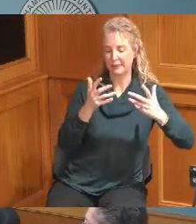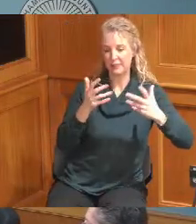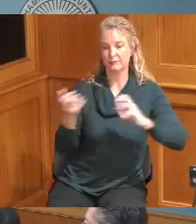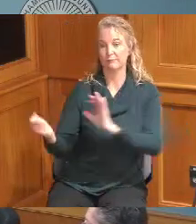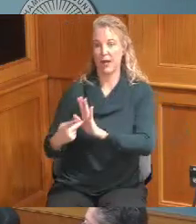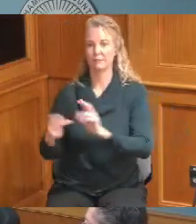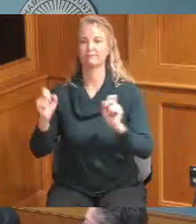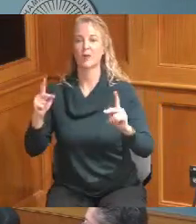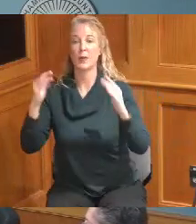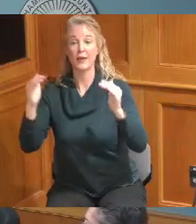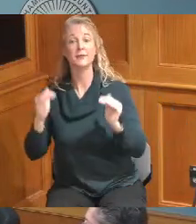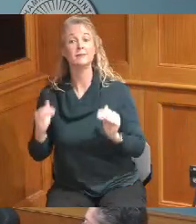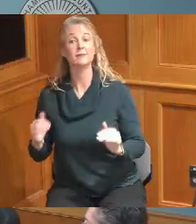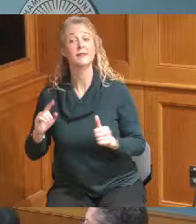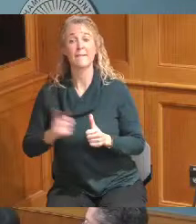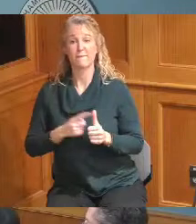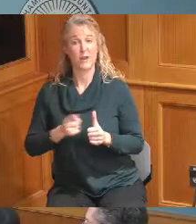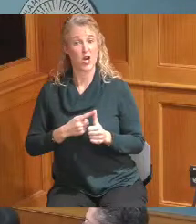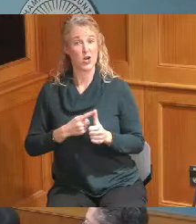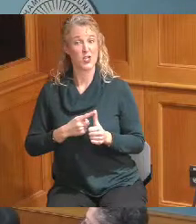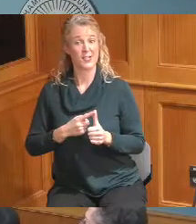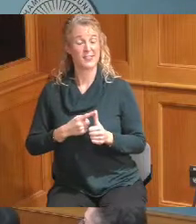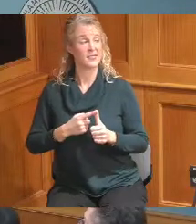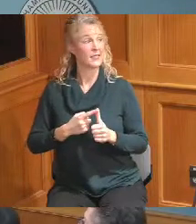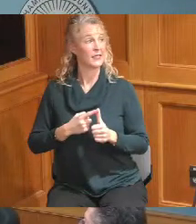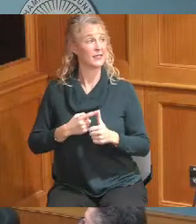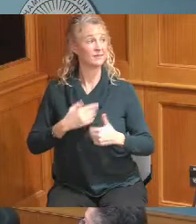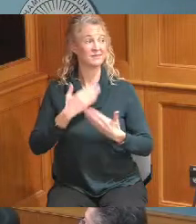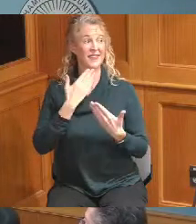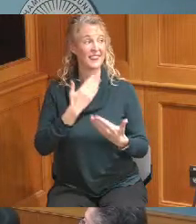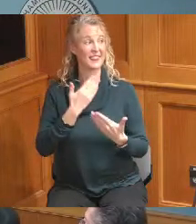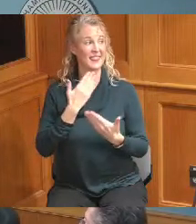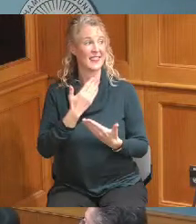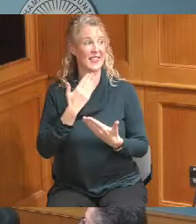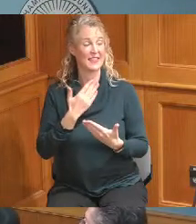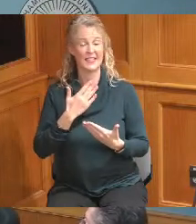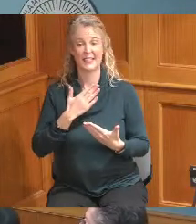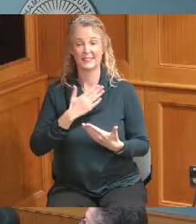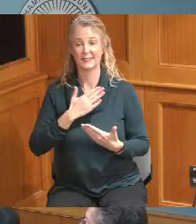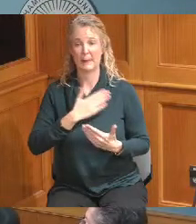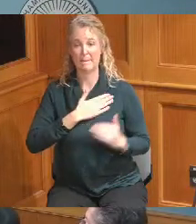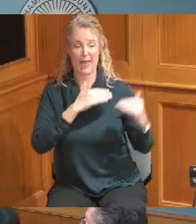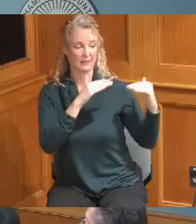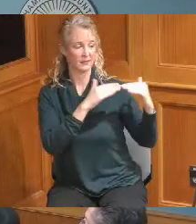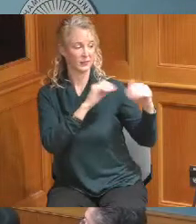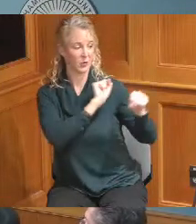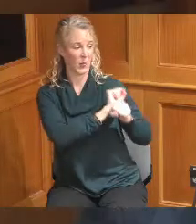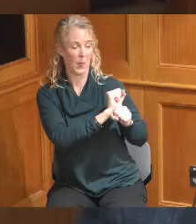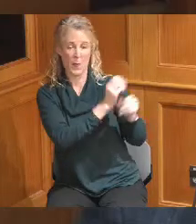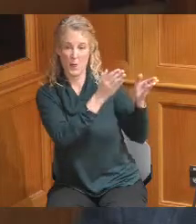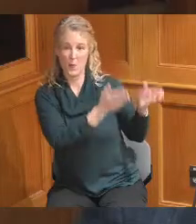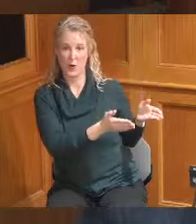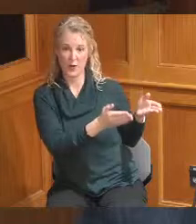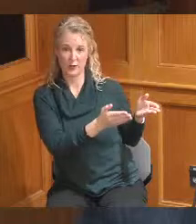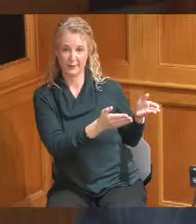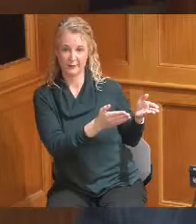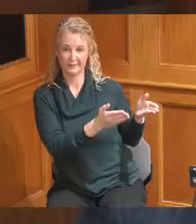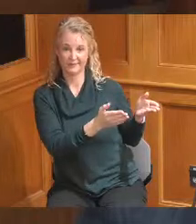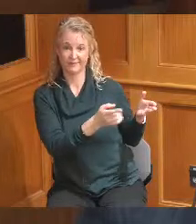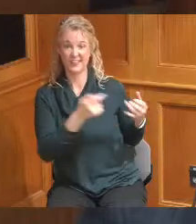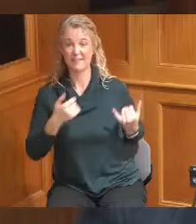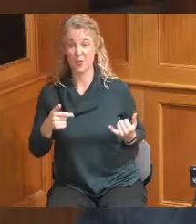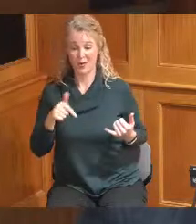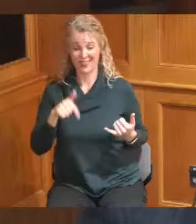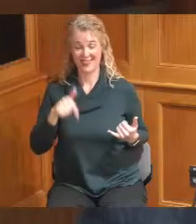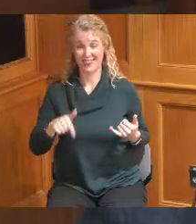Yep. Okay. First of all, I want to thank my colleagues for the selection